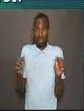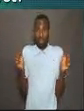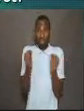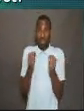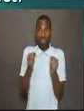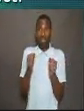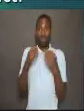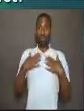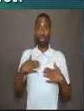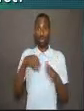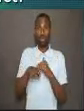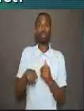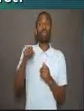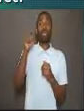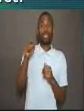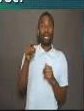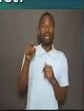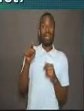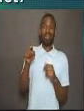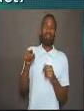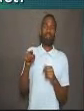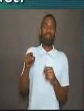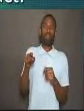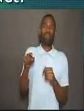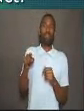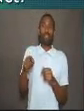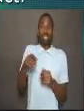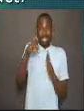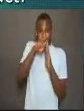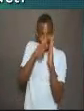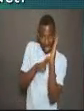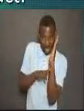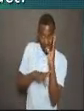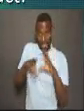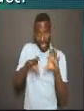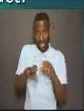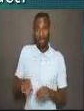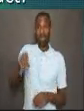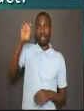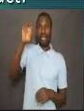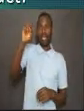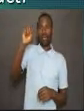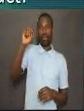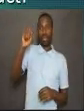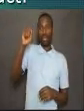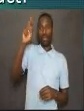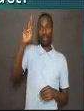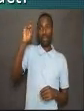body, it is possible to offset the decrease in entropy of the system.